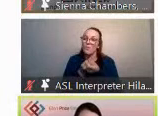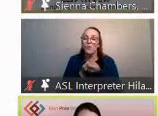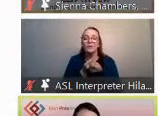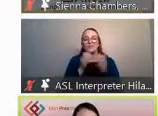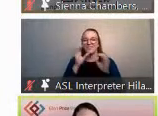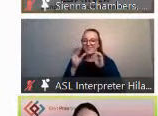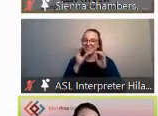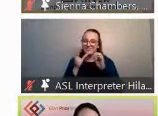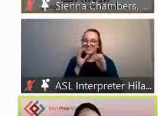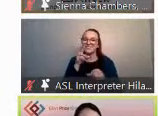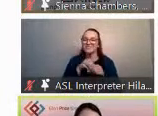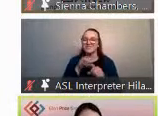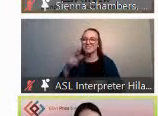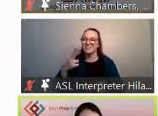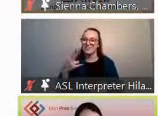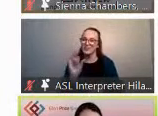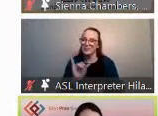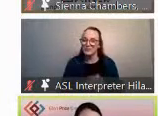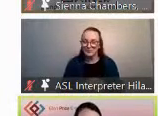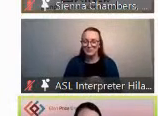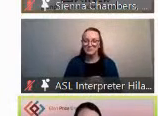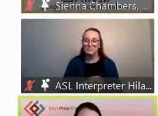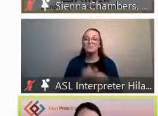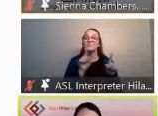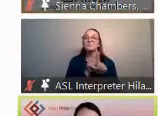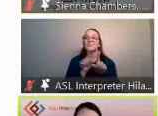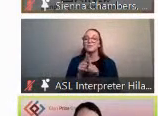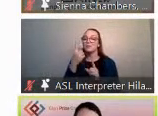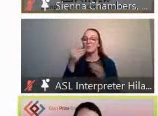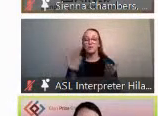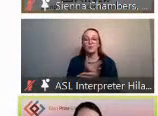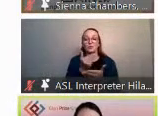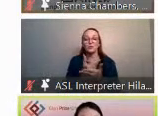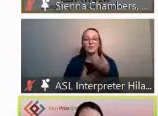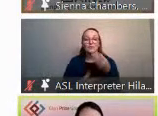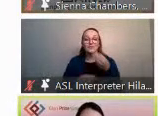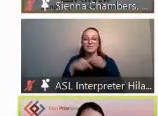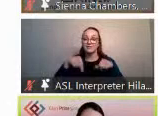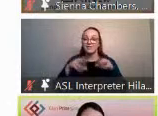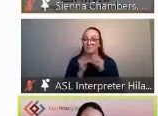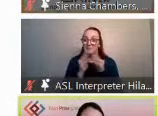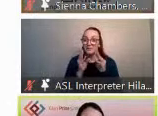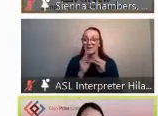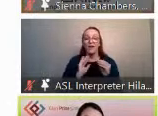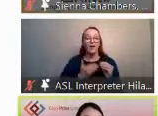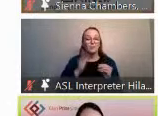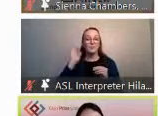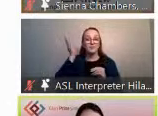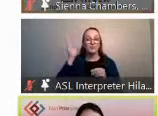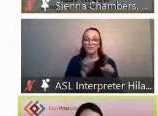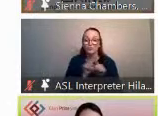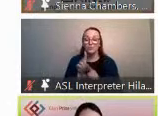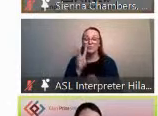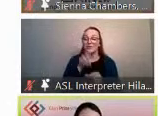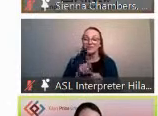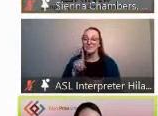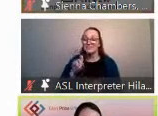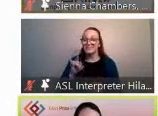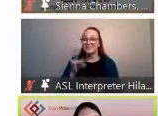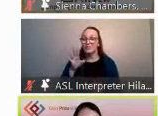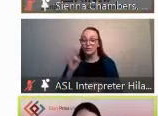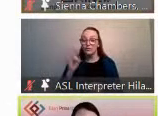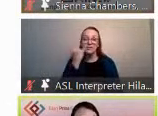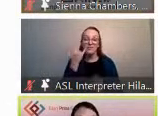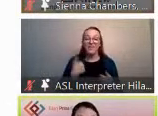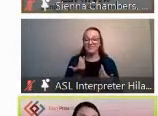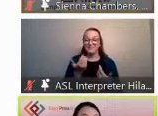well. Also, a new addition this meeting, our presenters are also in discourse. So if you have any clarifying questions